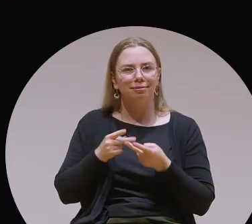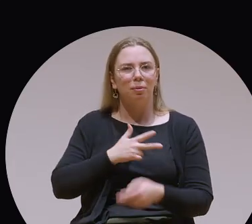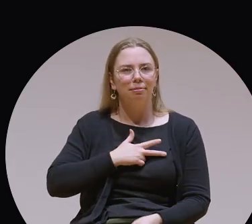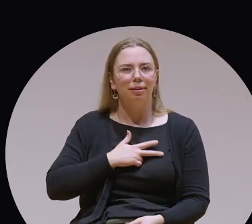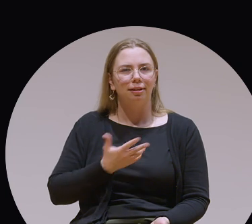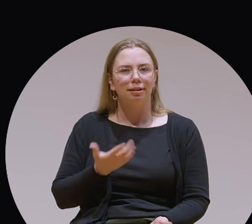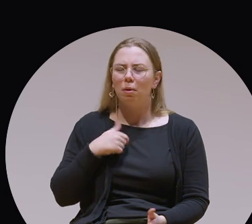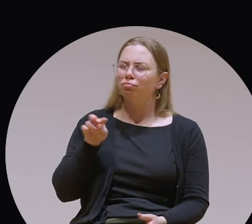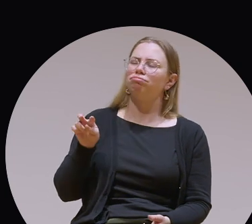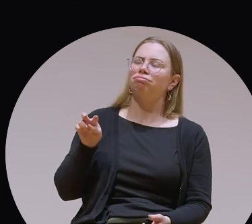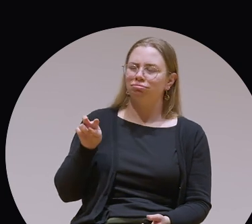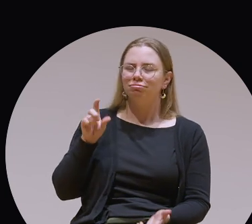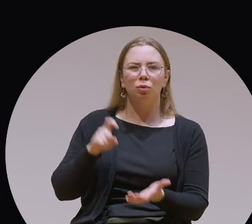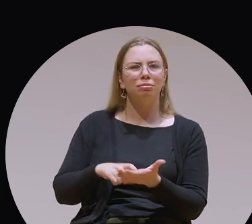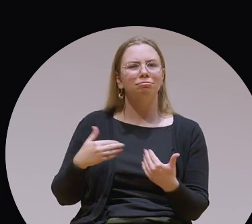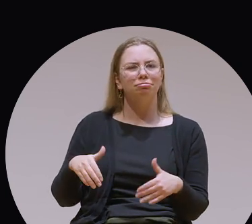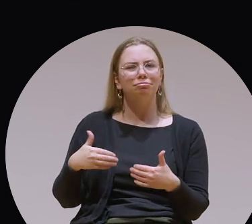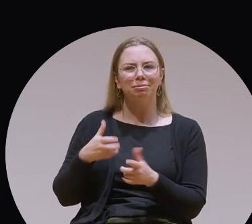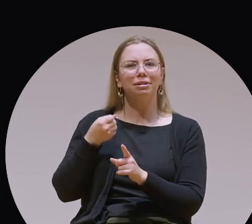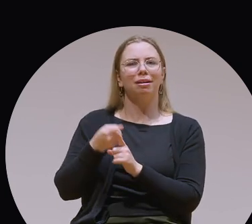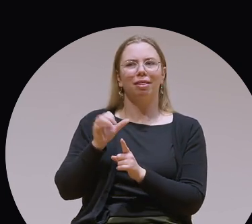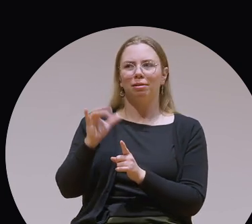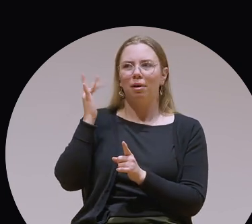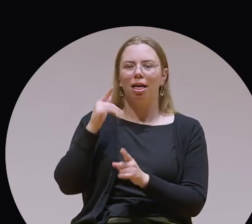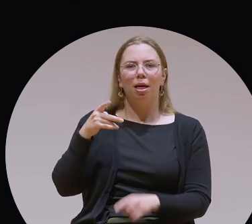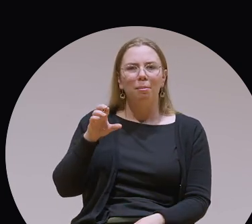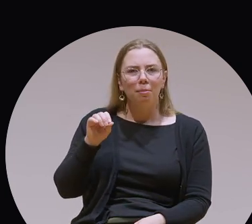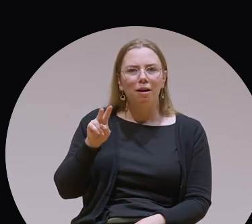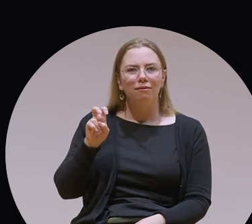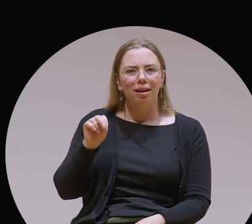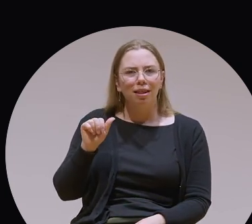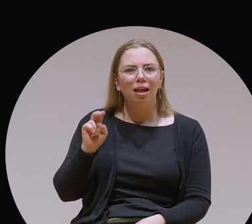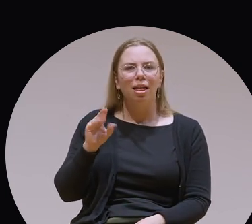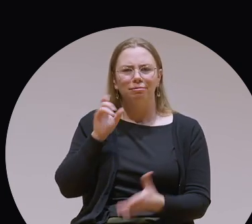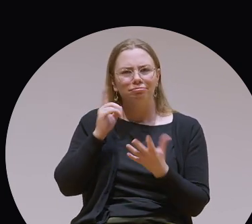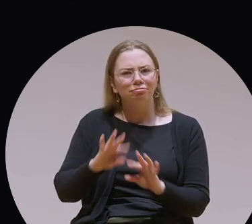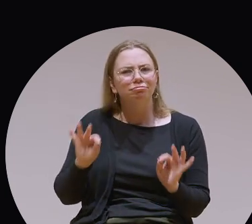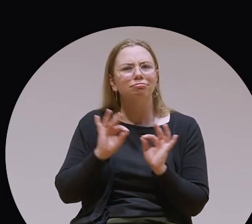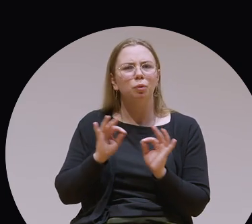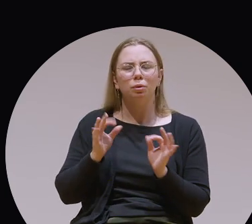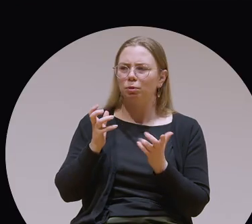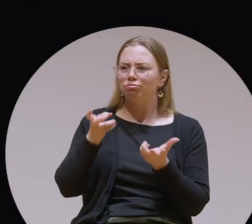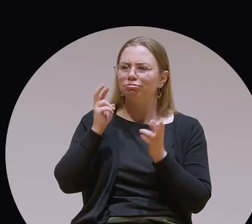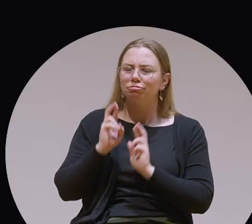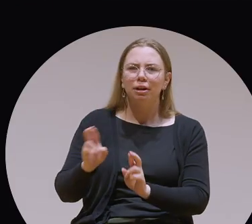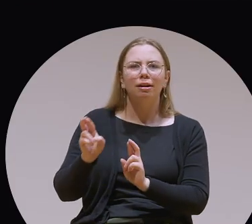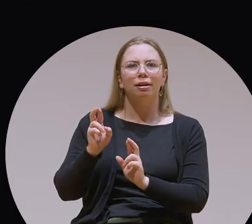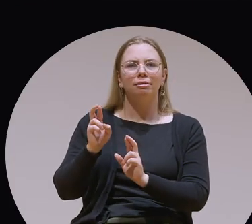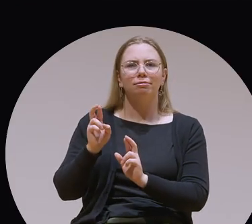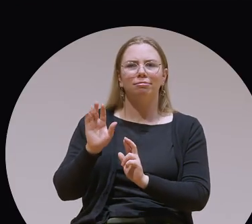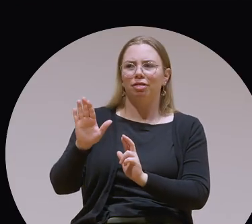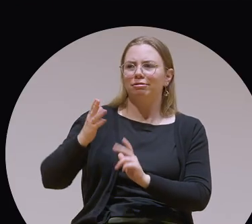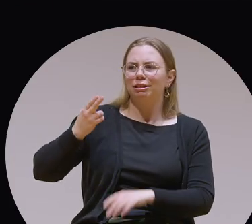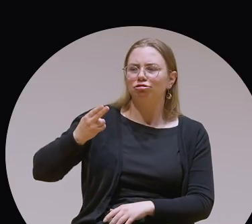be, and my approach to provenance, trying to give things back their story, respect their origins, and respect